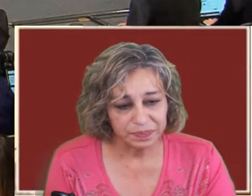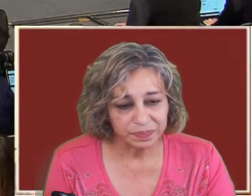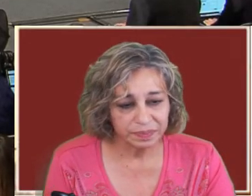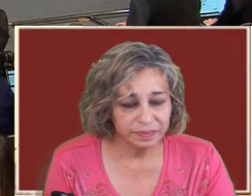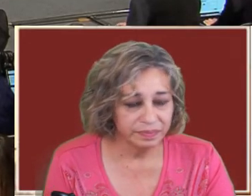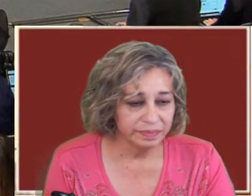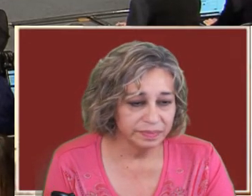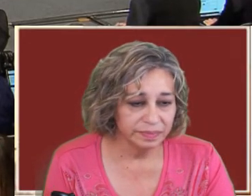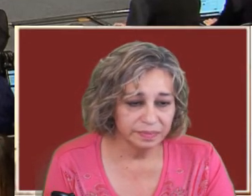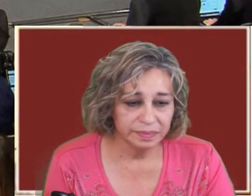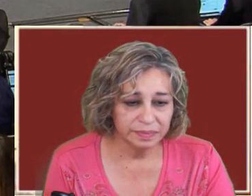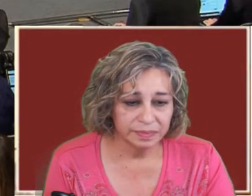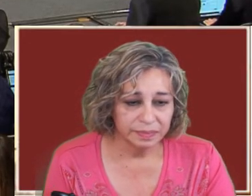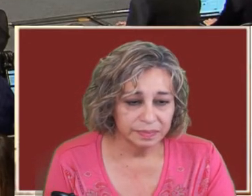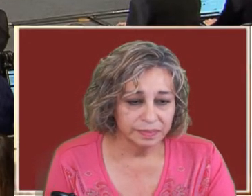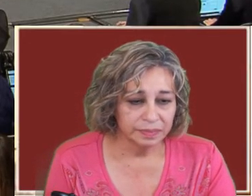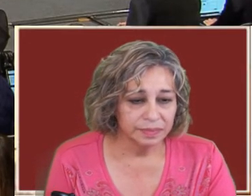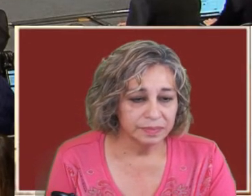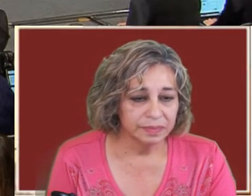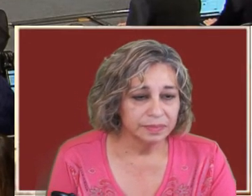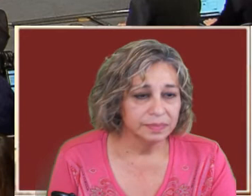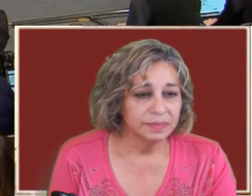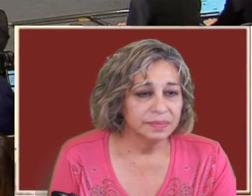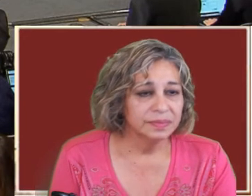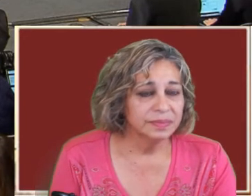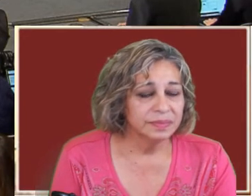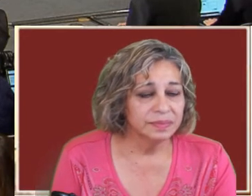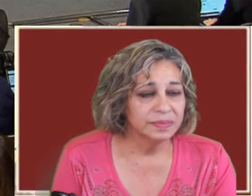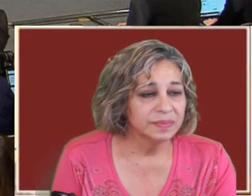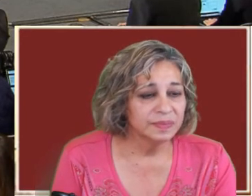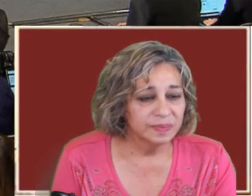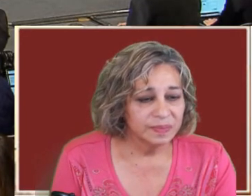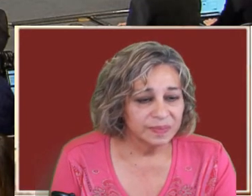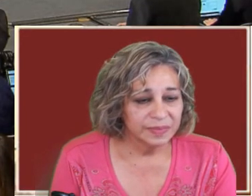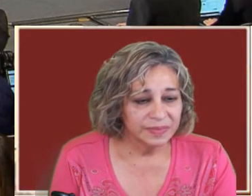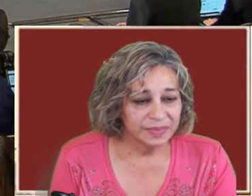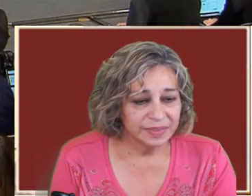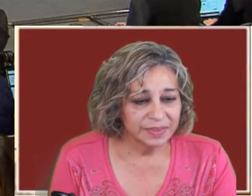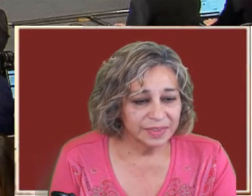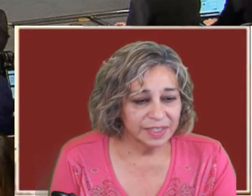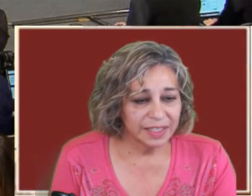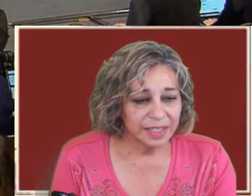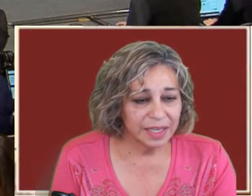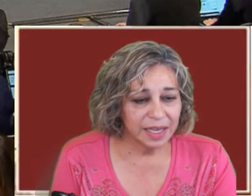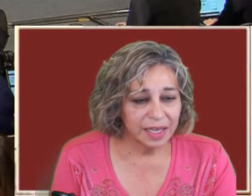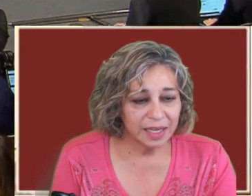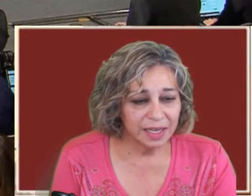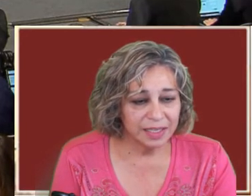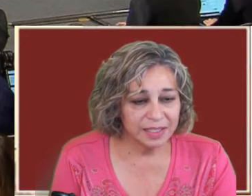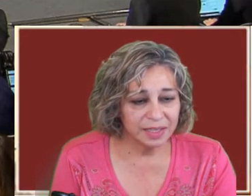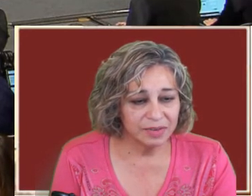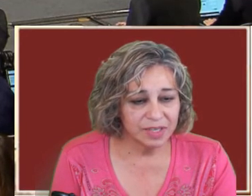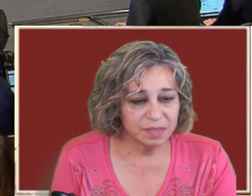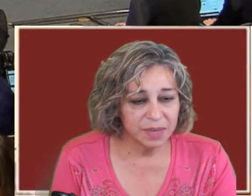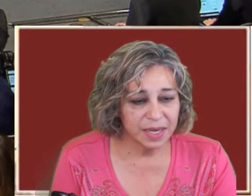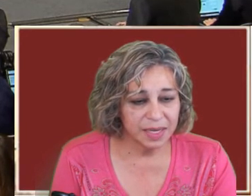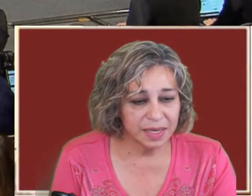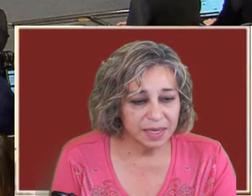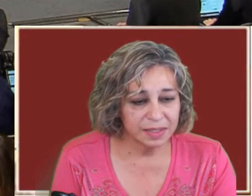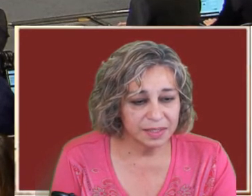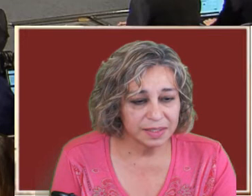Muchas gracias, señor presidente. Con su permiso, buenos días a todas y a todos. Vamos a let's see, where's